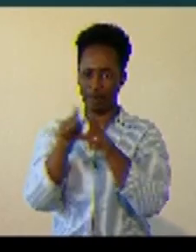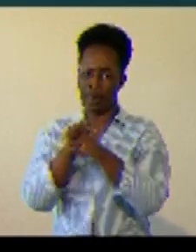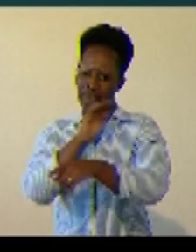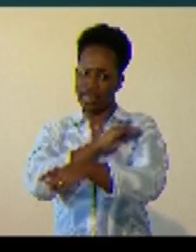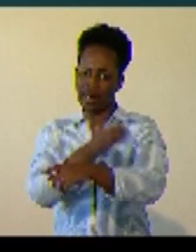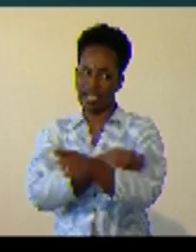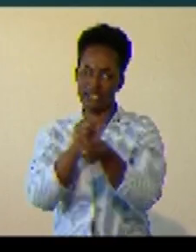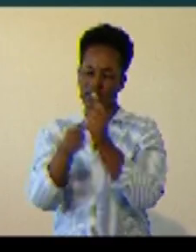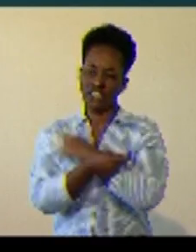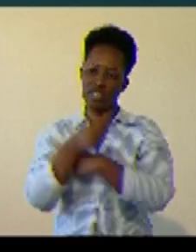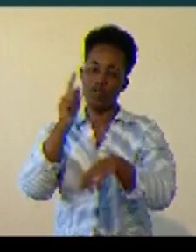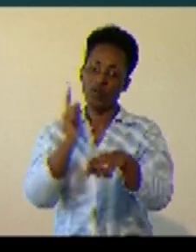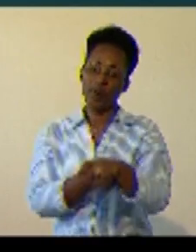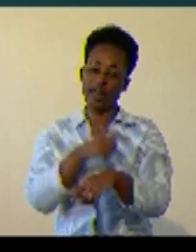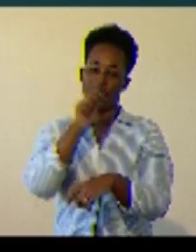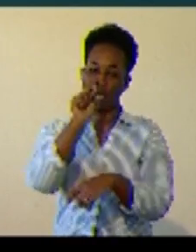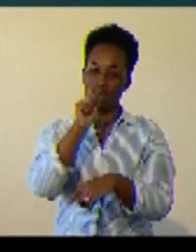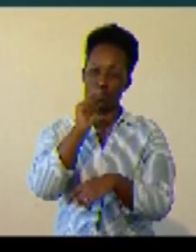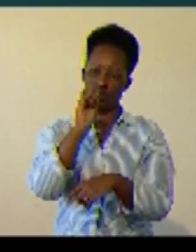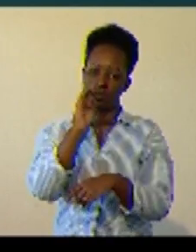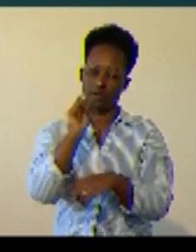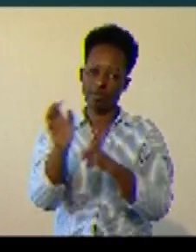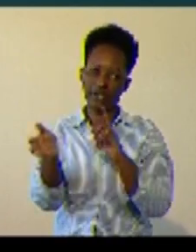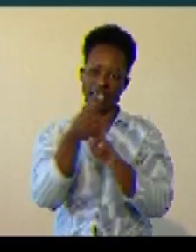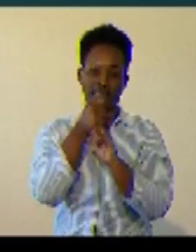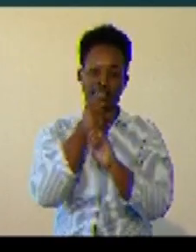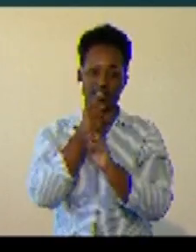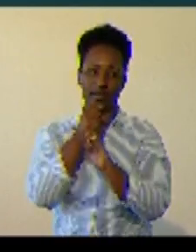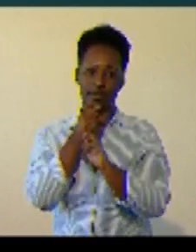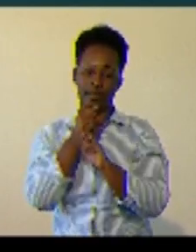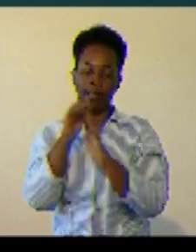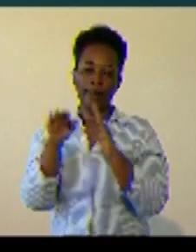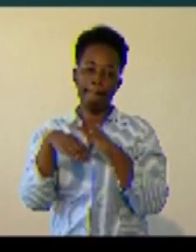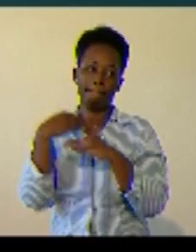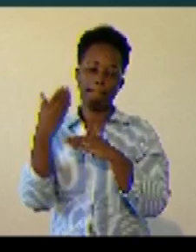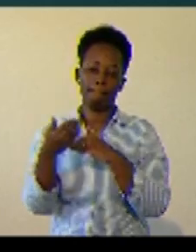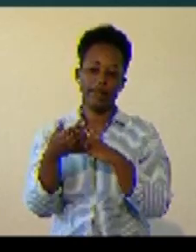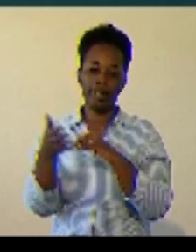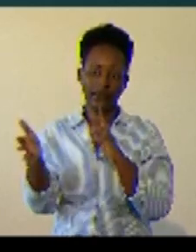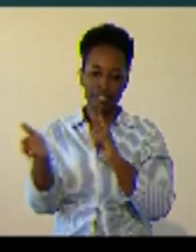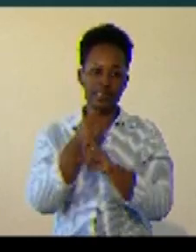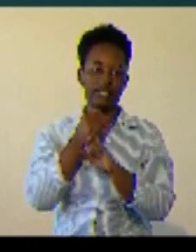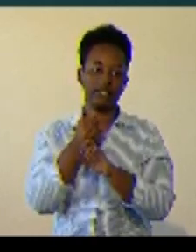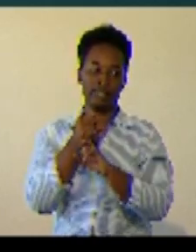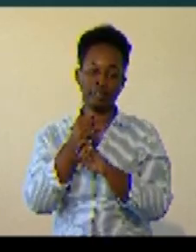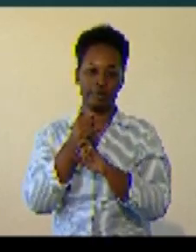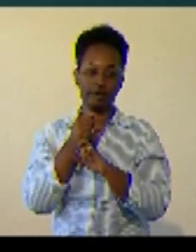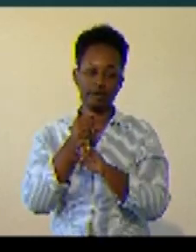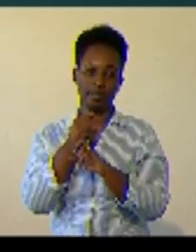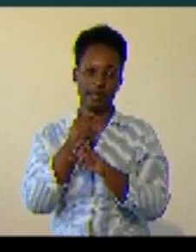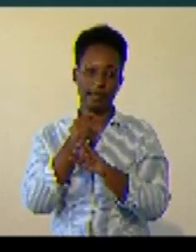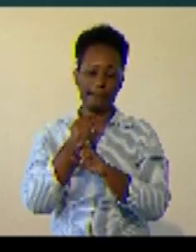when an atom gains. Okay? So it is gaining